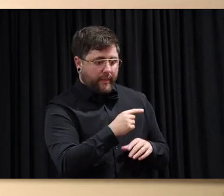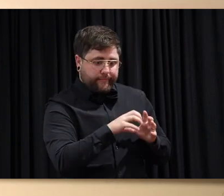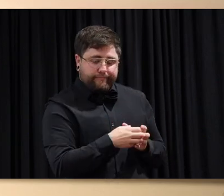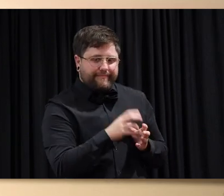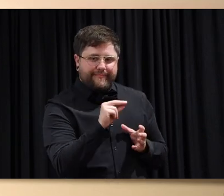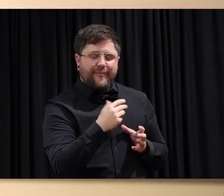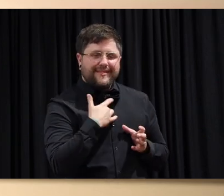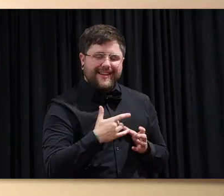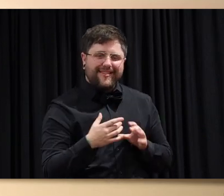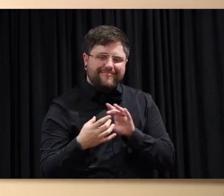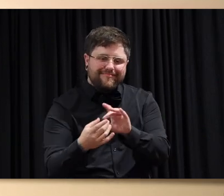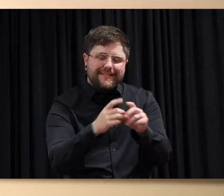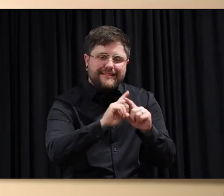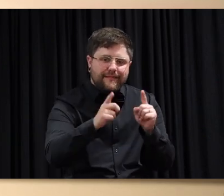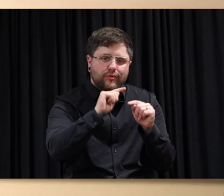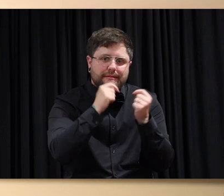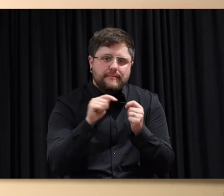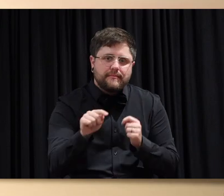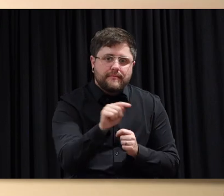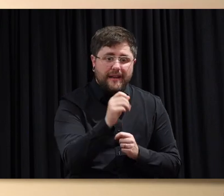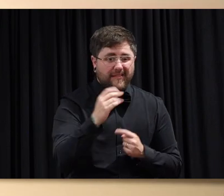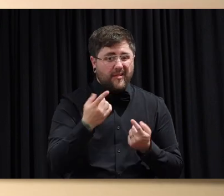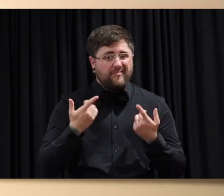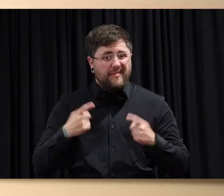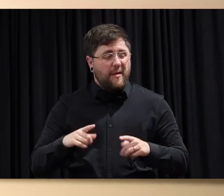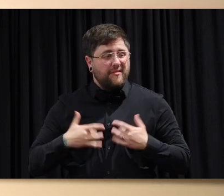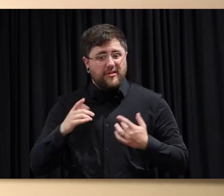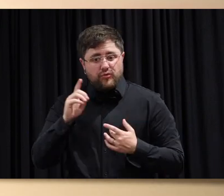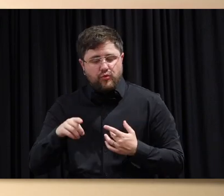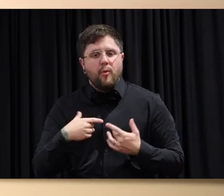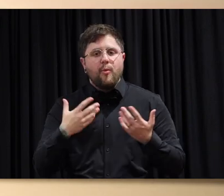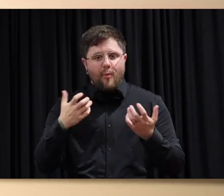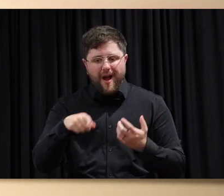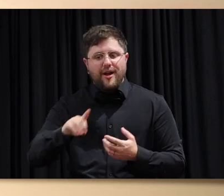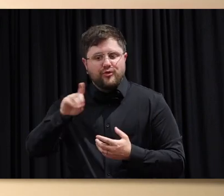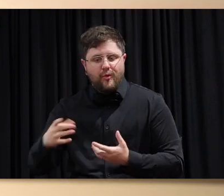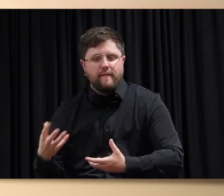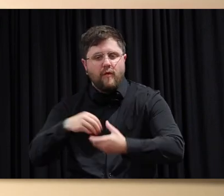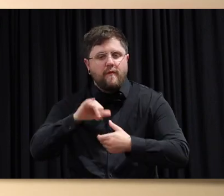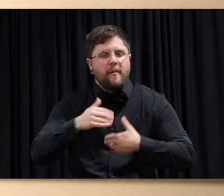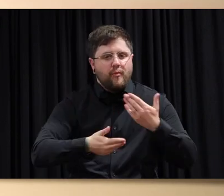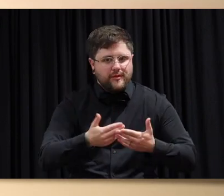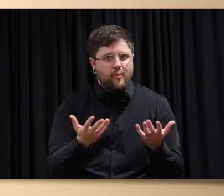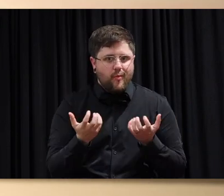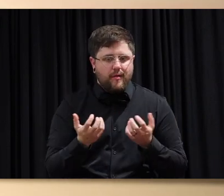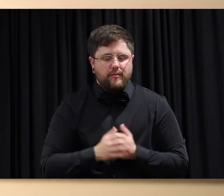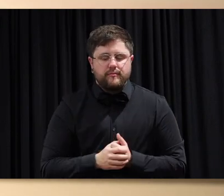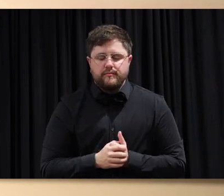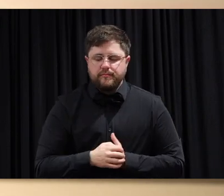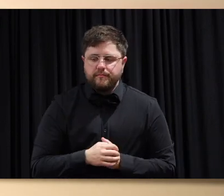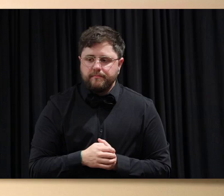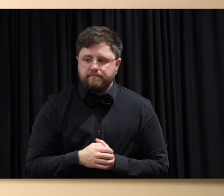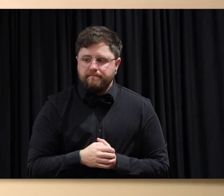engage that local market team so that we know that, hey, if something's going on in Detroit, we want our local leadership in Detroit to be involved and know about it as well. That's